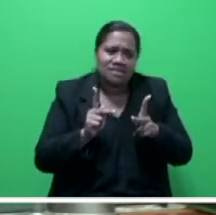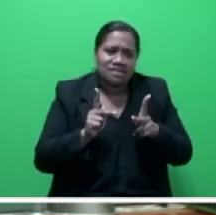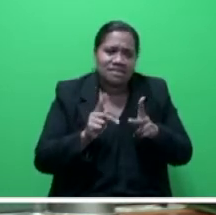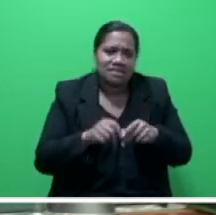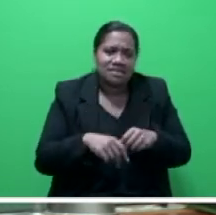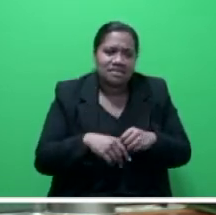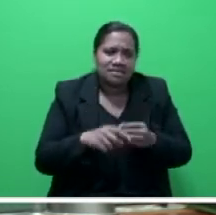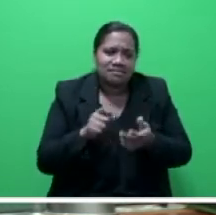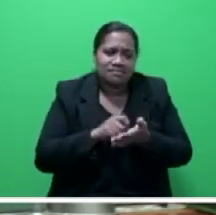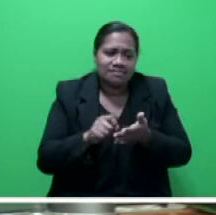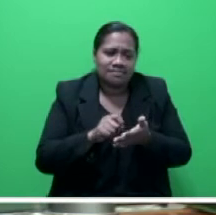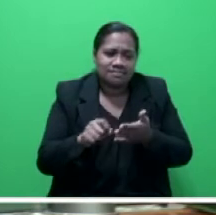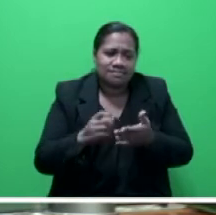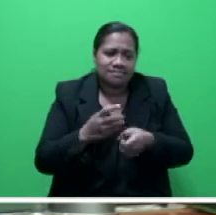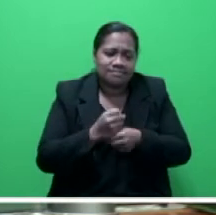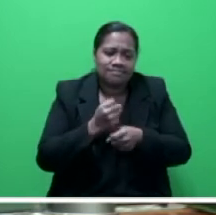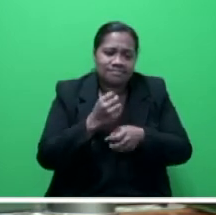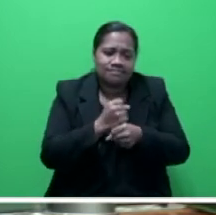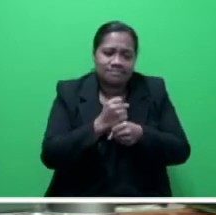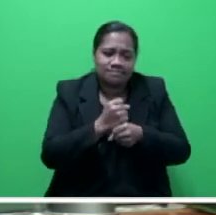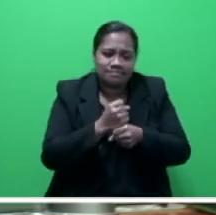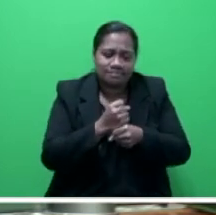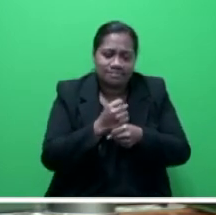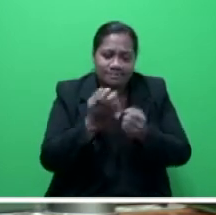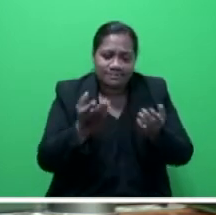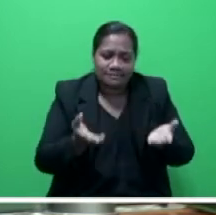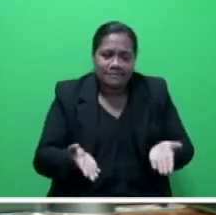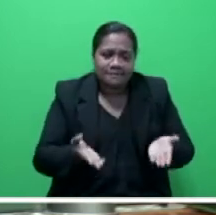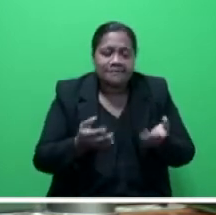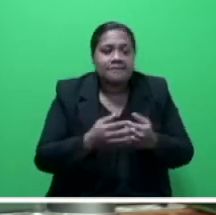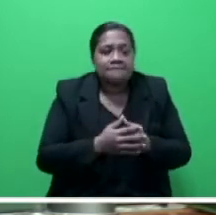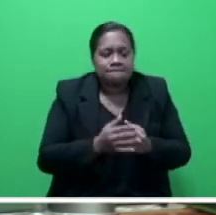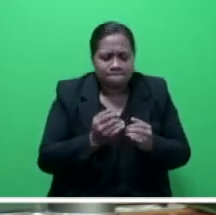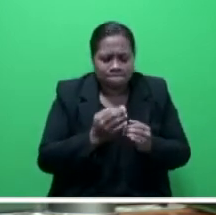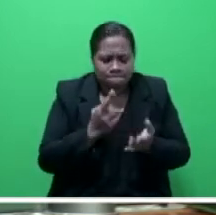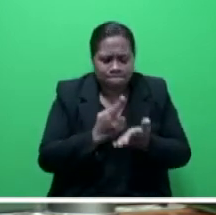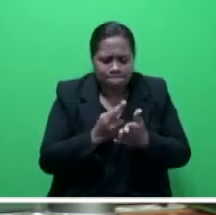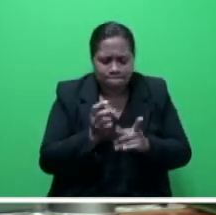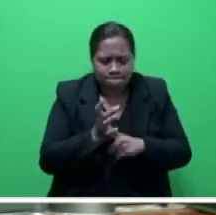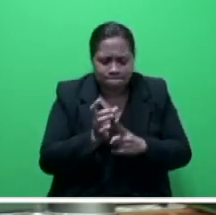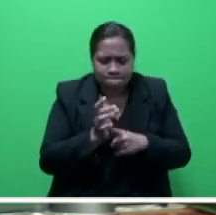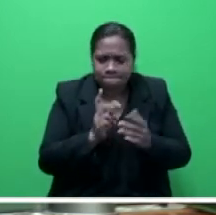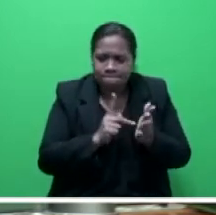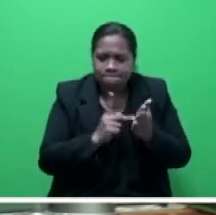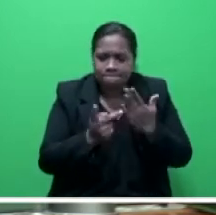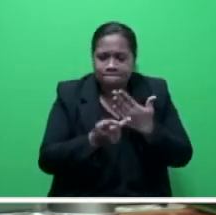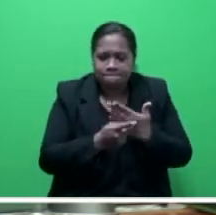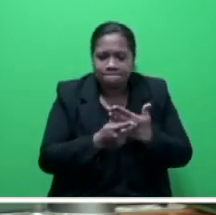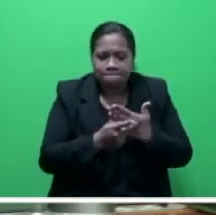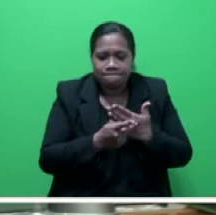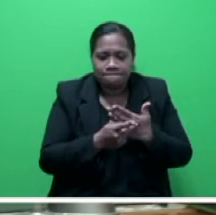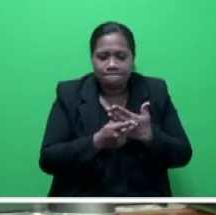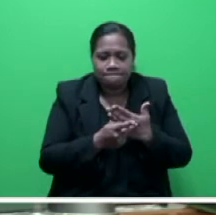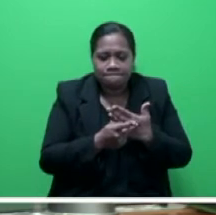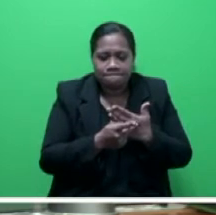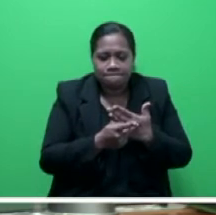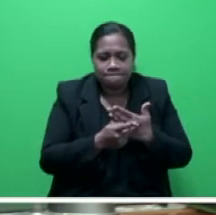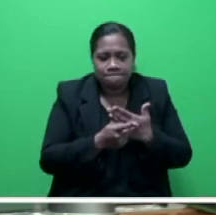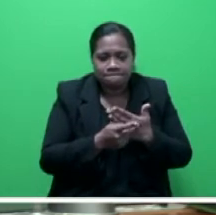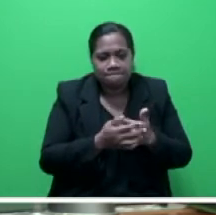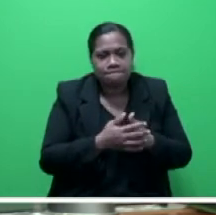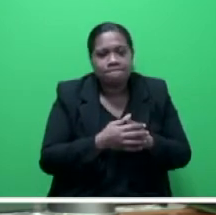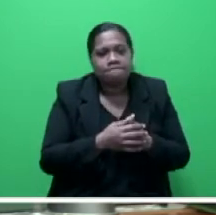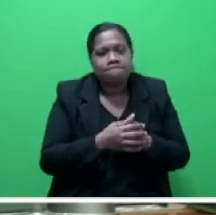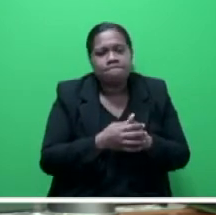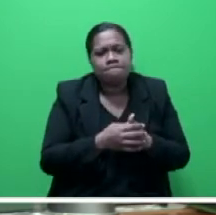an update to this House on this very important program that I had